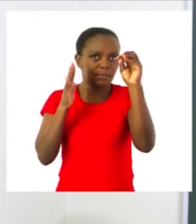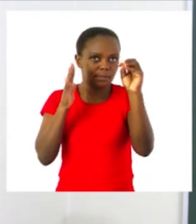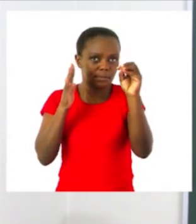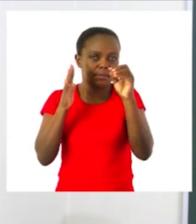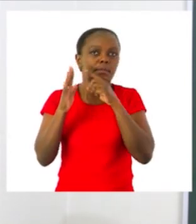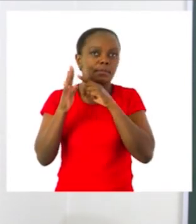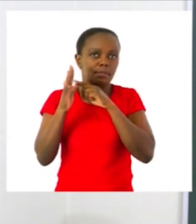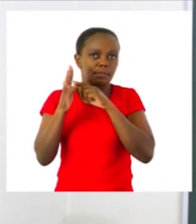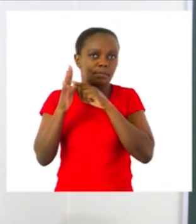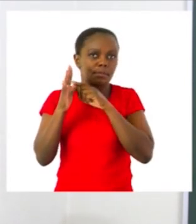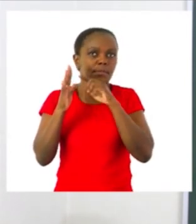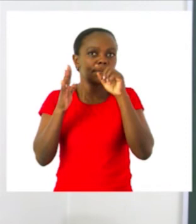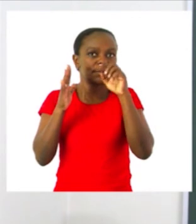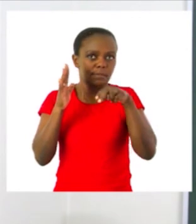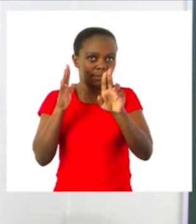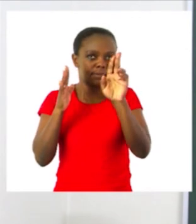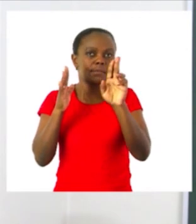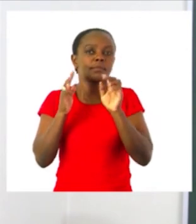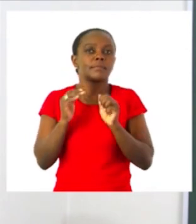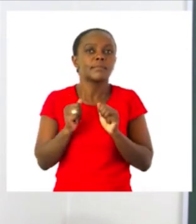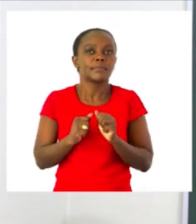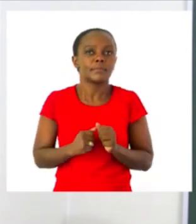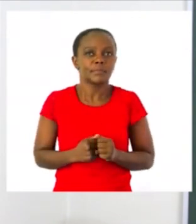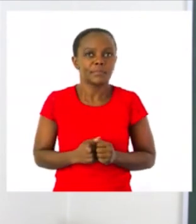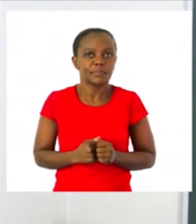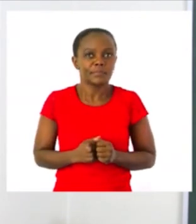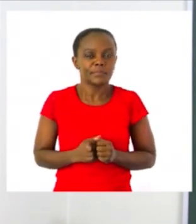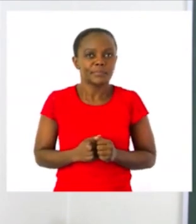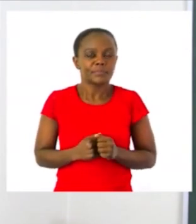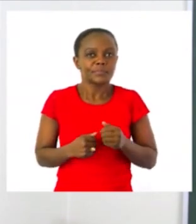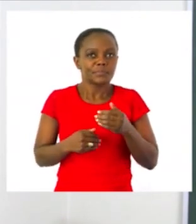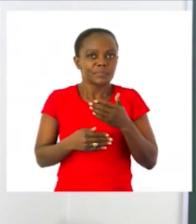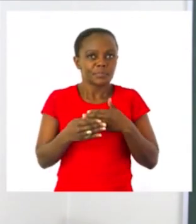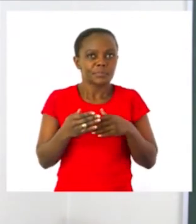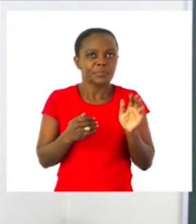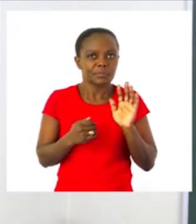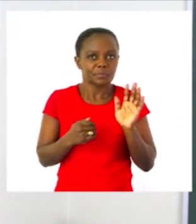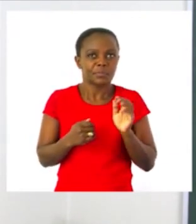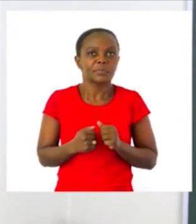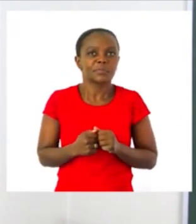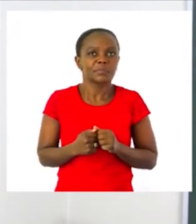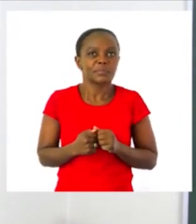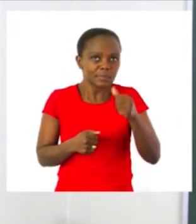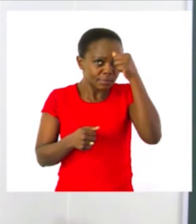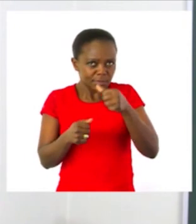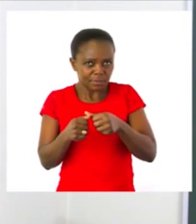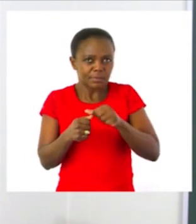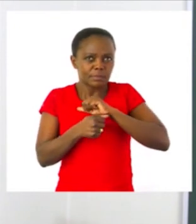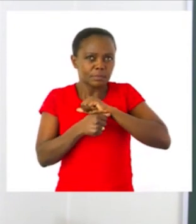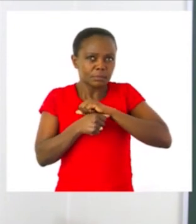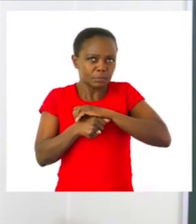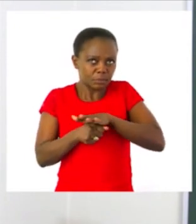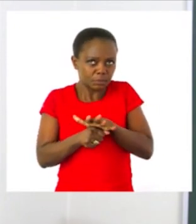for orange, A for umbrella. Before we say goodbye, let us remember the